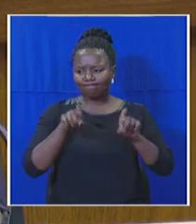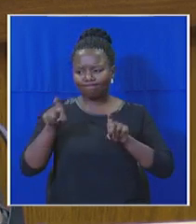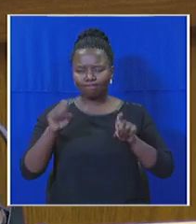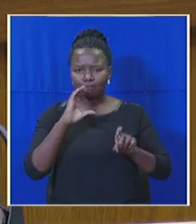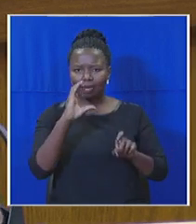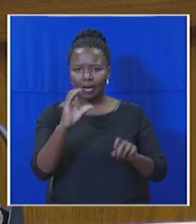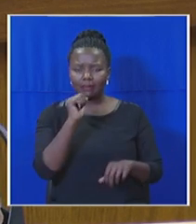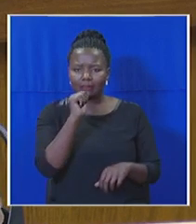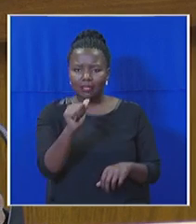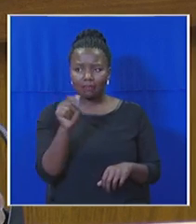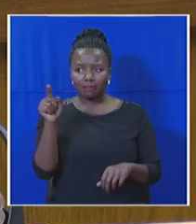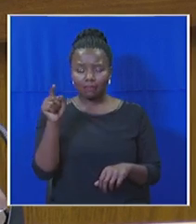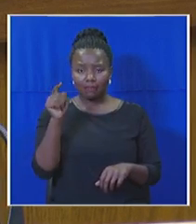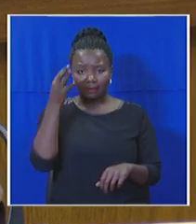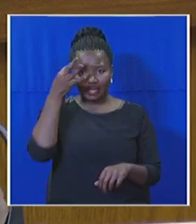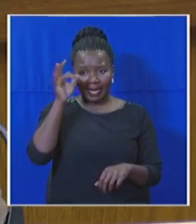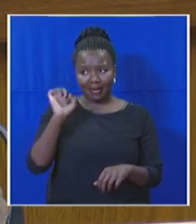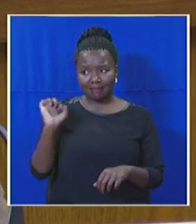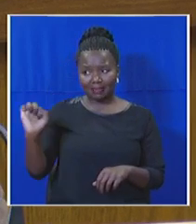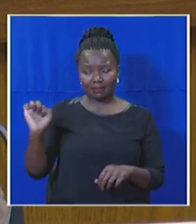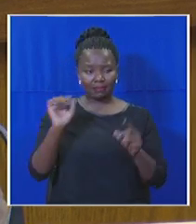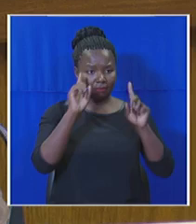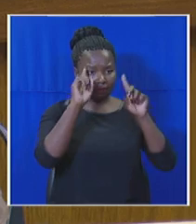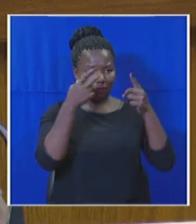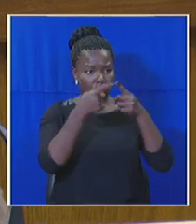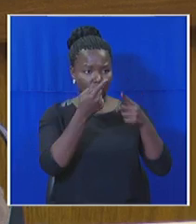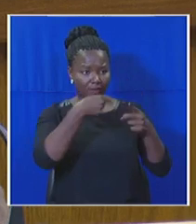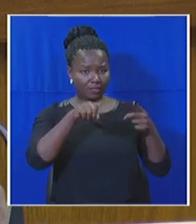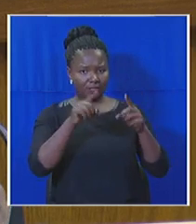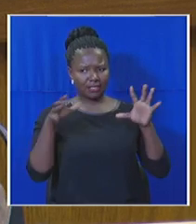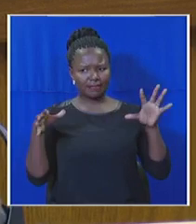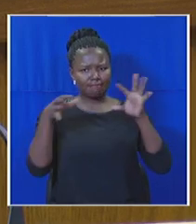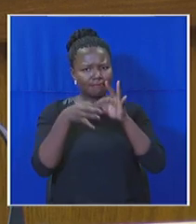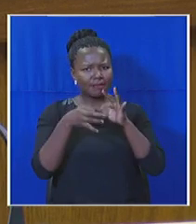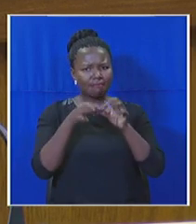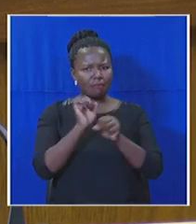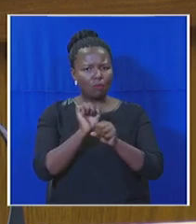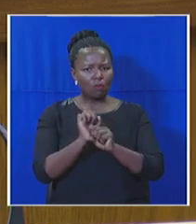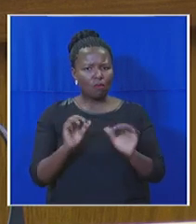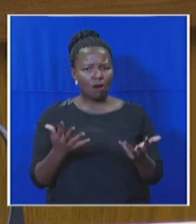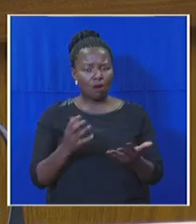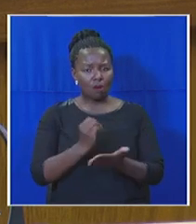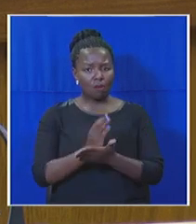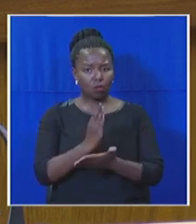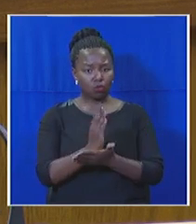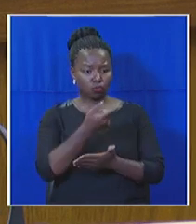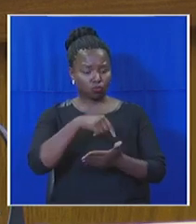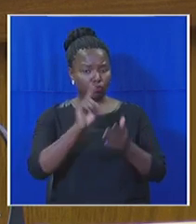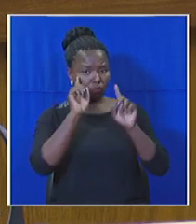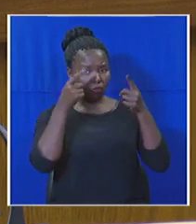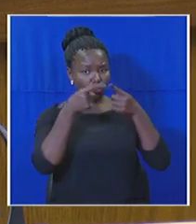government should work more intensively with universities to ensure that